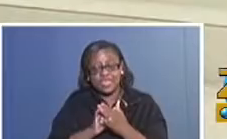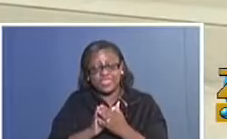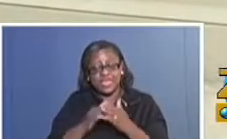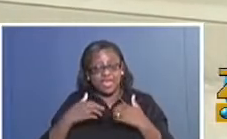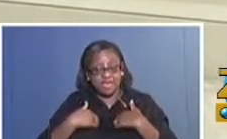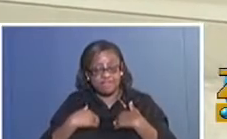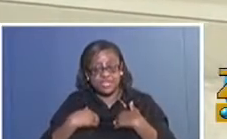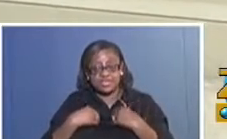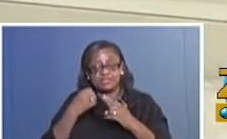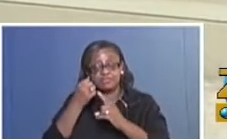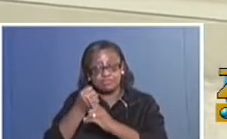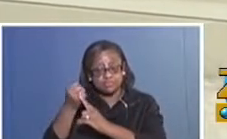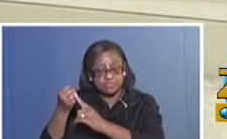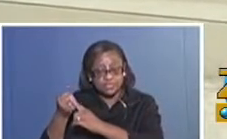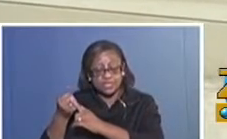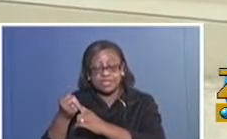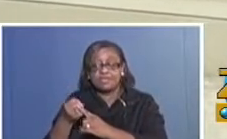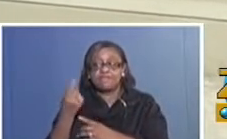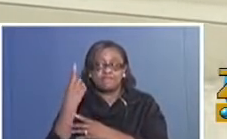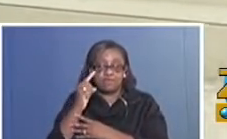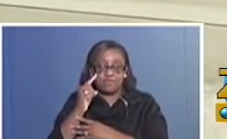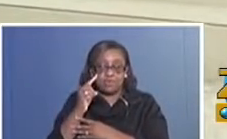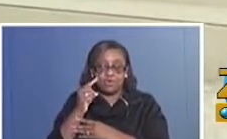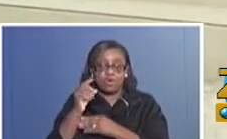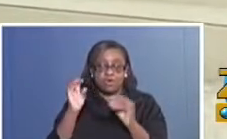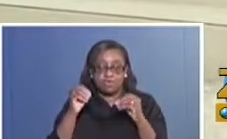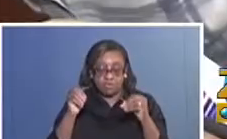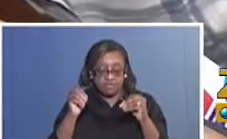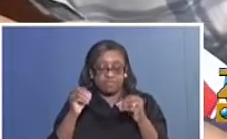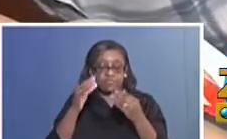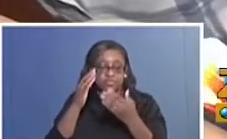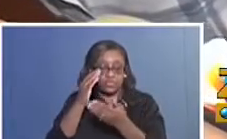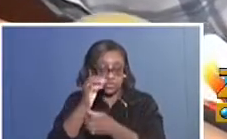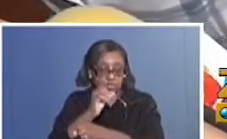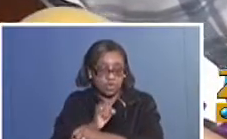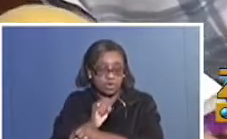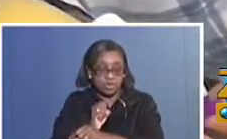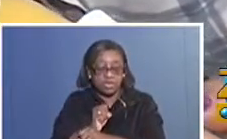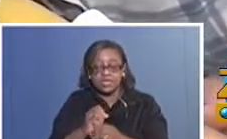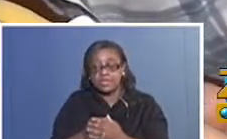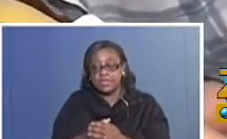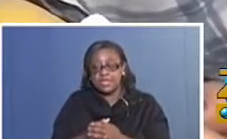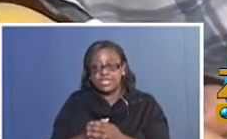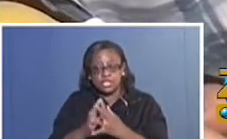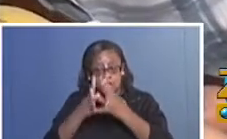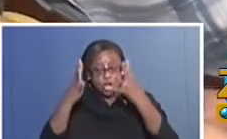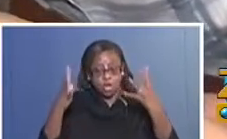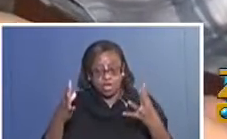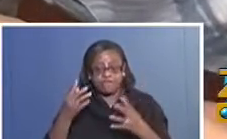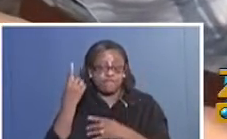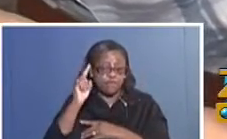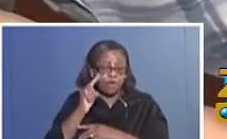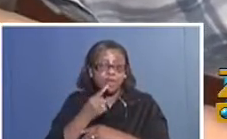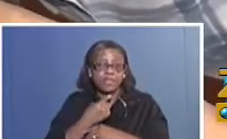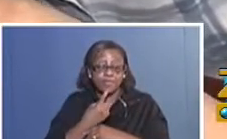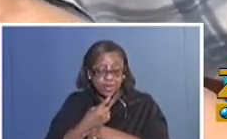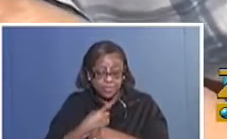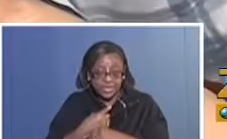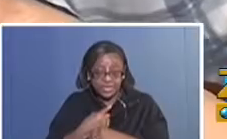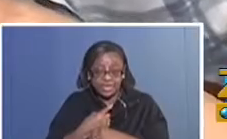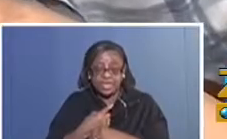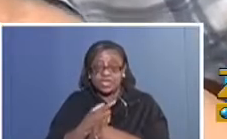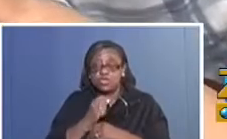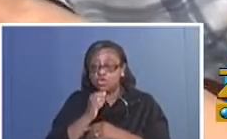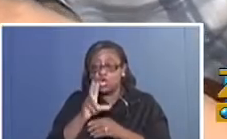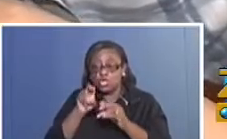to expand its offerings. It puts a lot of strain on the public purse, and we don't actually own